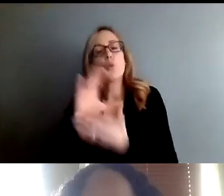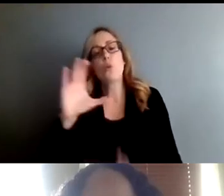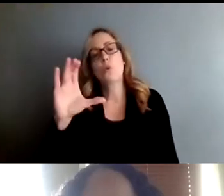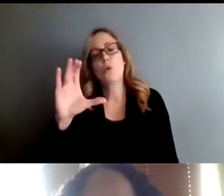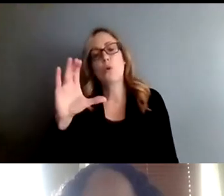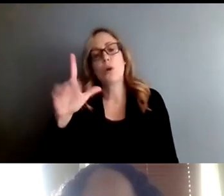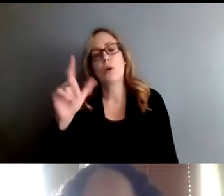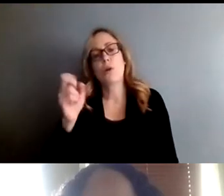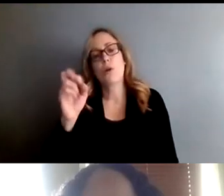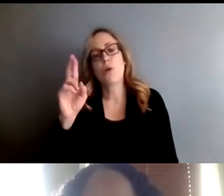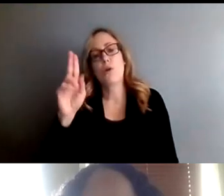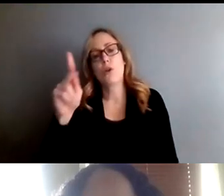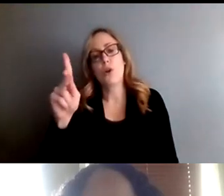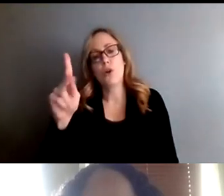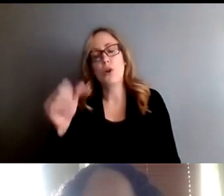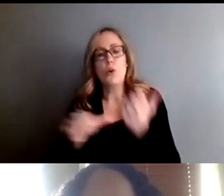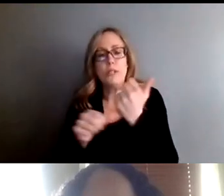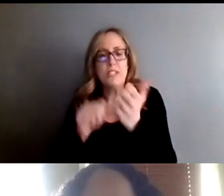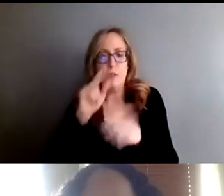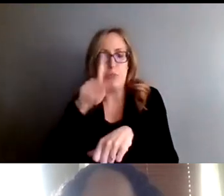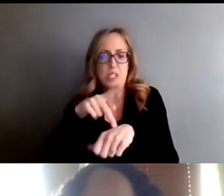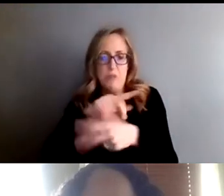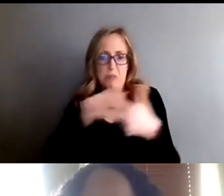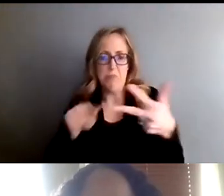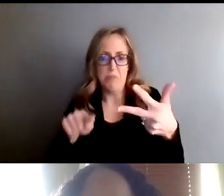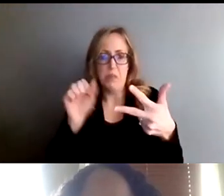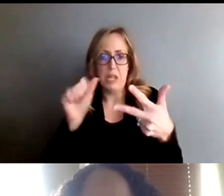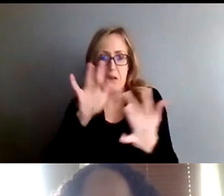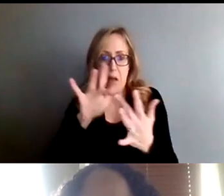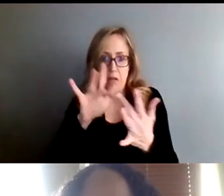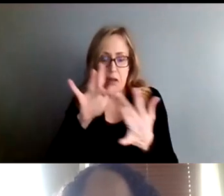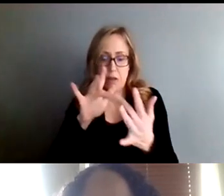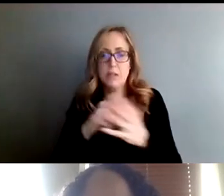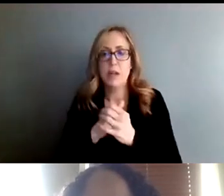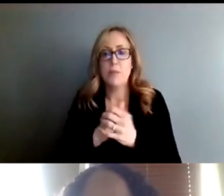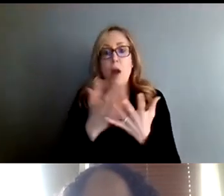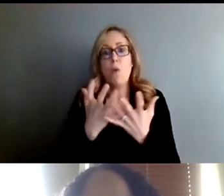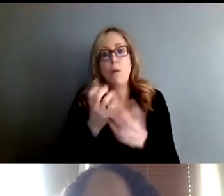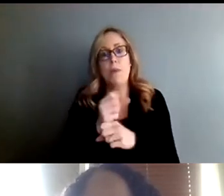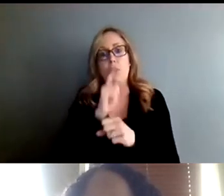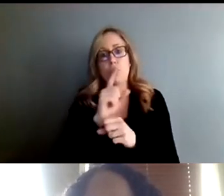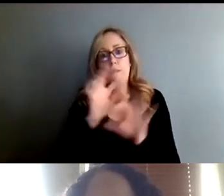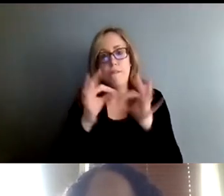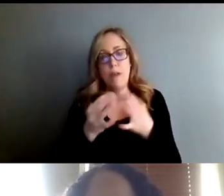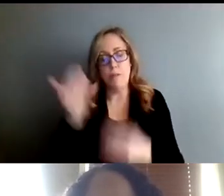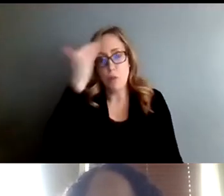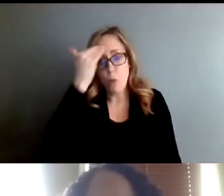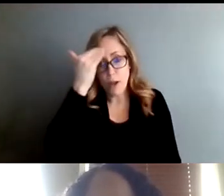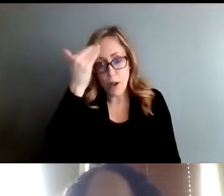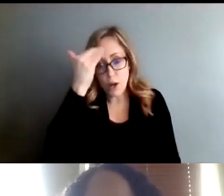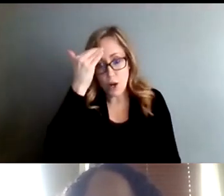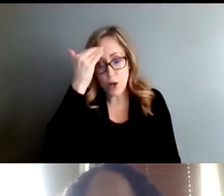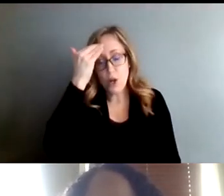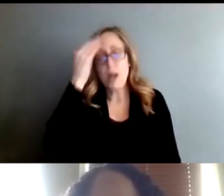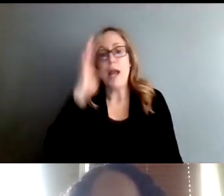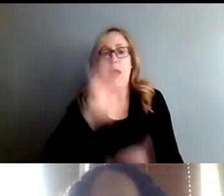assistant principal. But the idea is that we want to make sure that every family is aware. And so schools are communicating